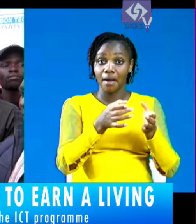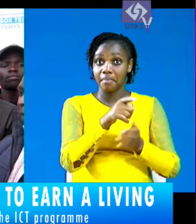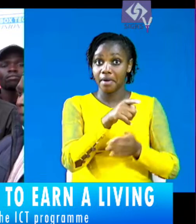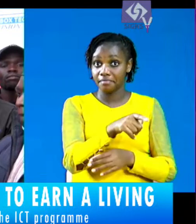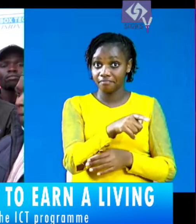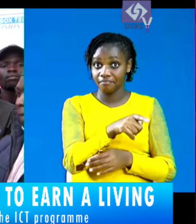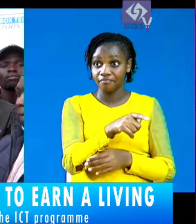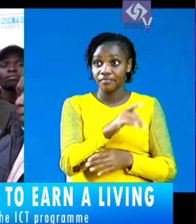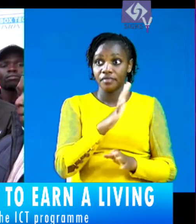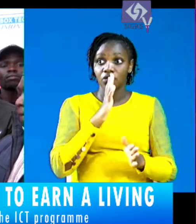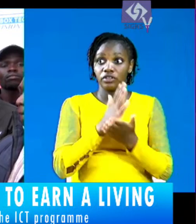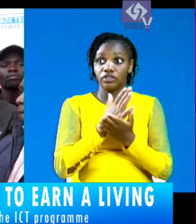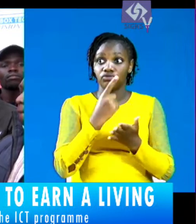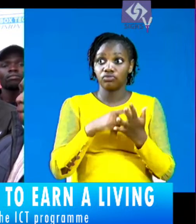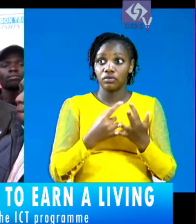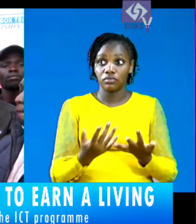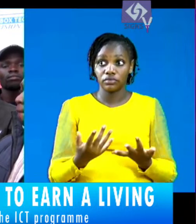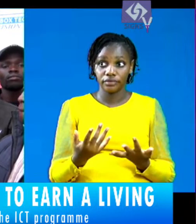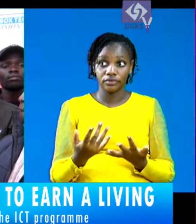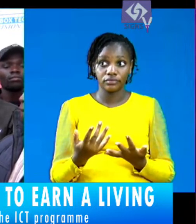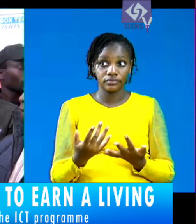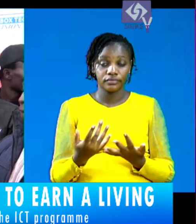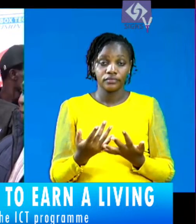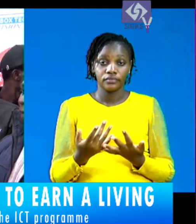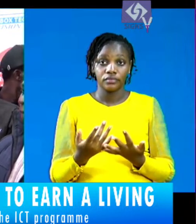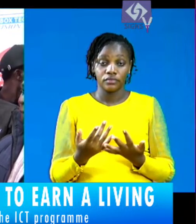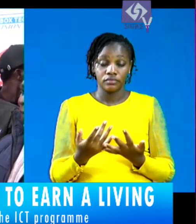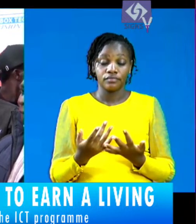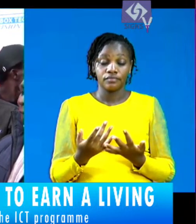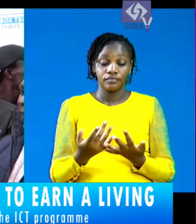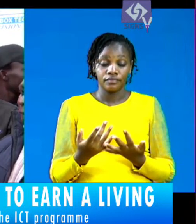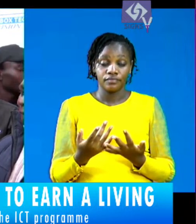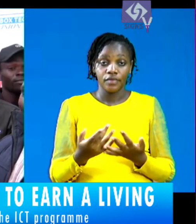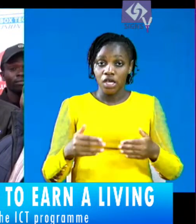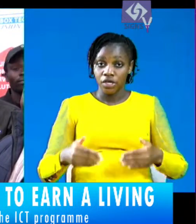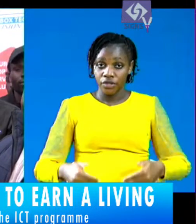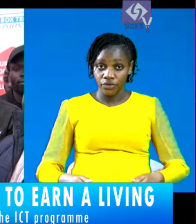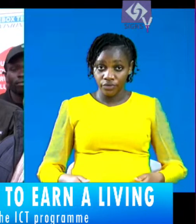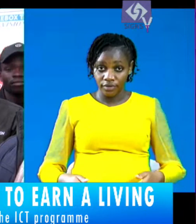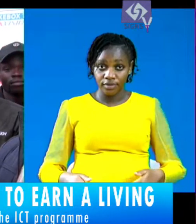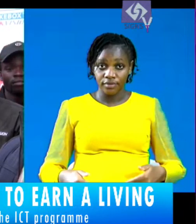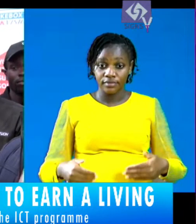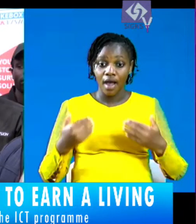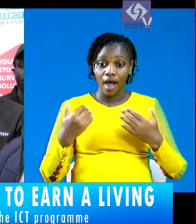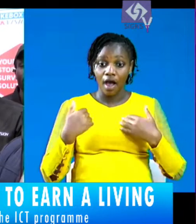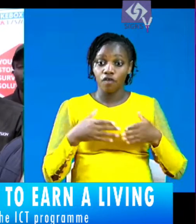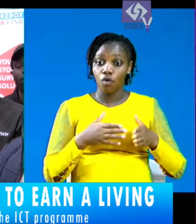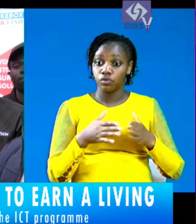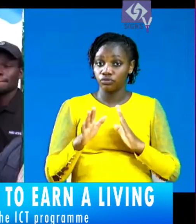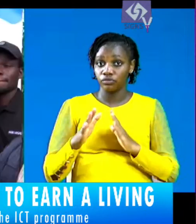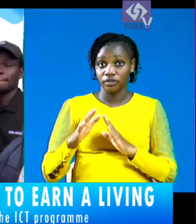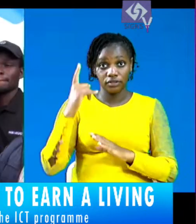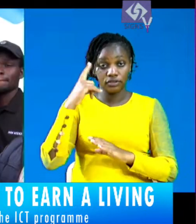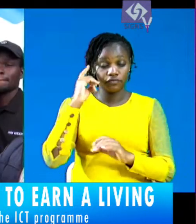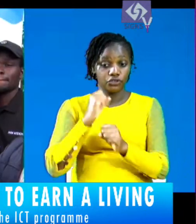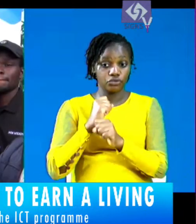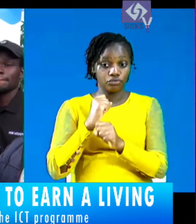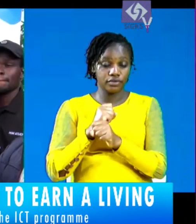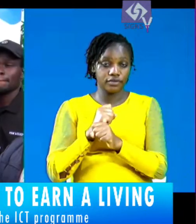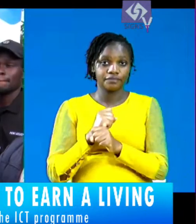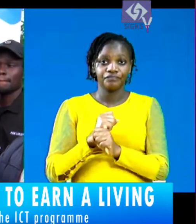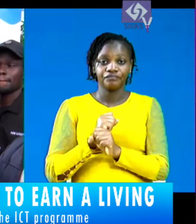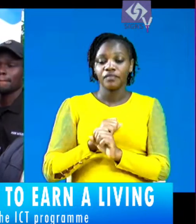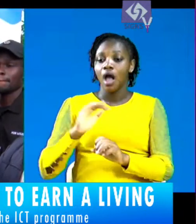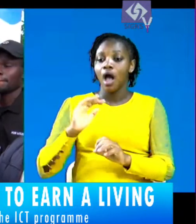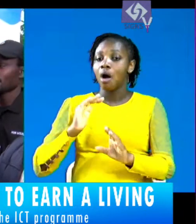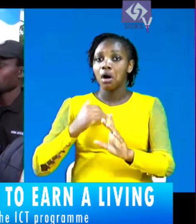that these youths have avenue to create employment. Our main aim today